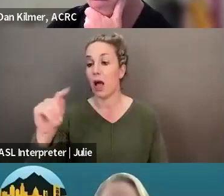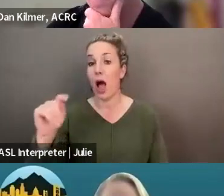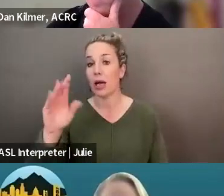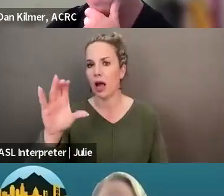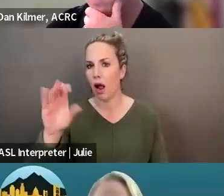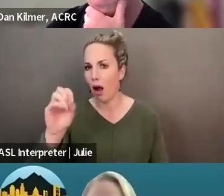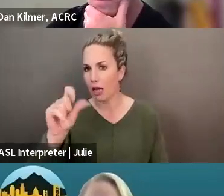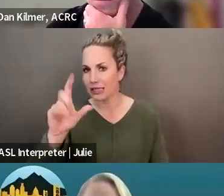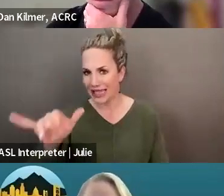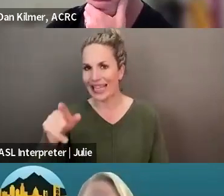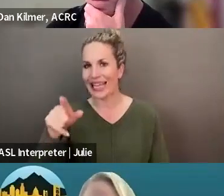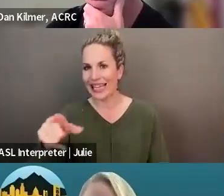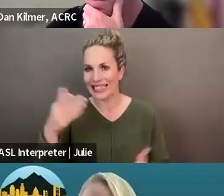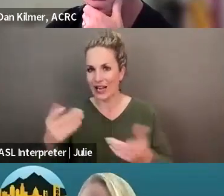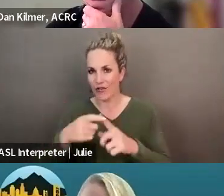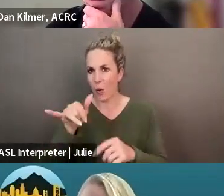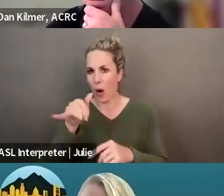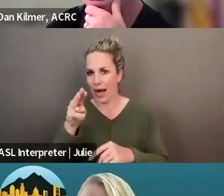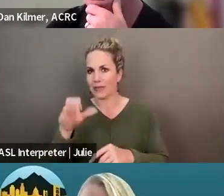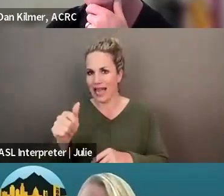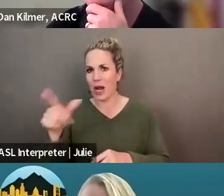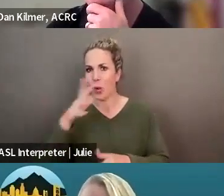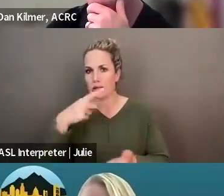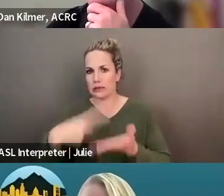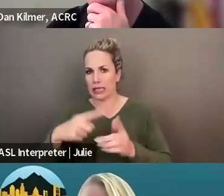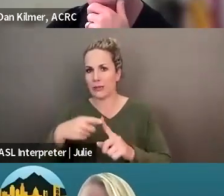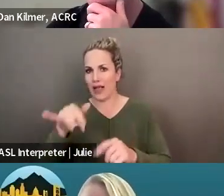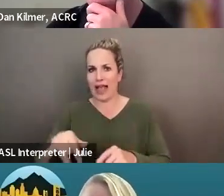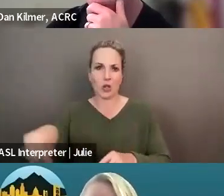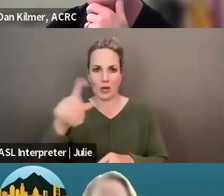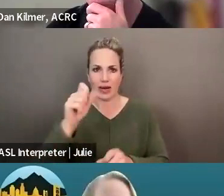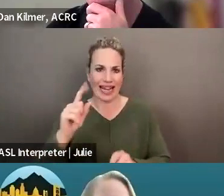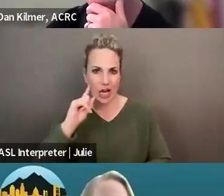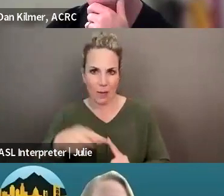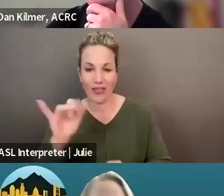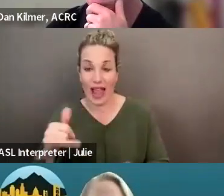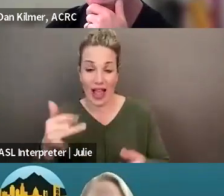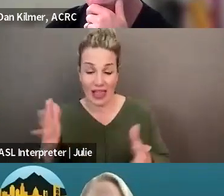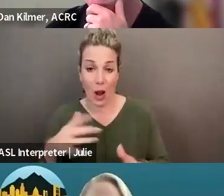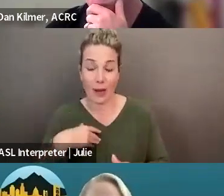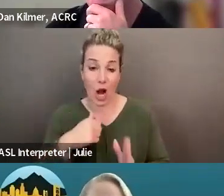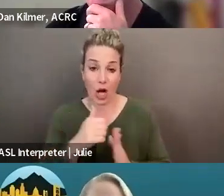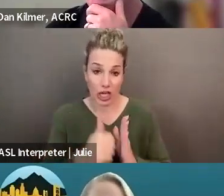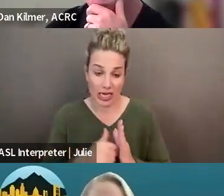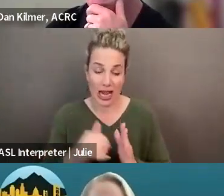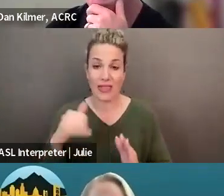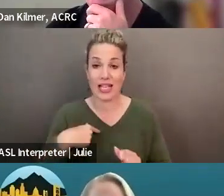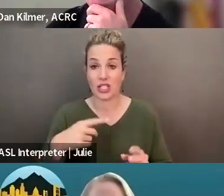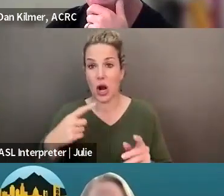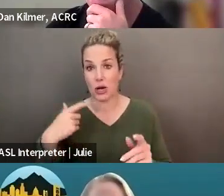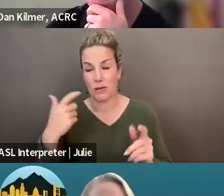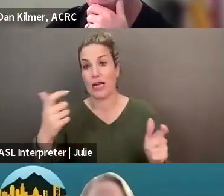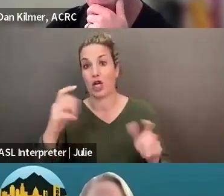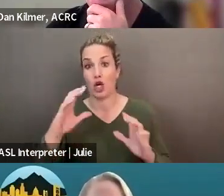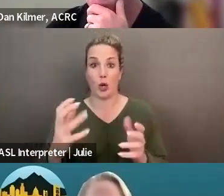joined us today. And so this will give a good opportunity for folks to hear about everything that's going on. So that's going to be our agenda. That's our very large group